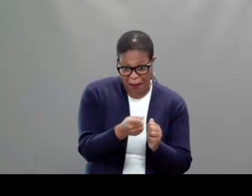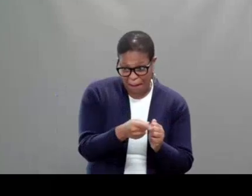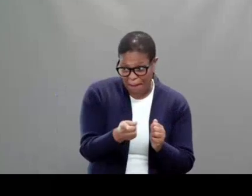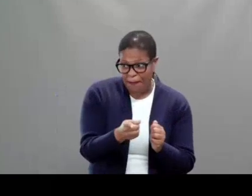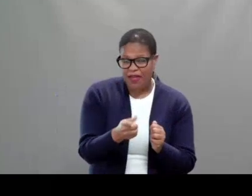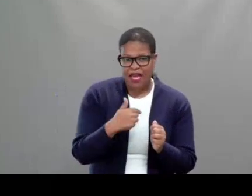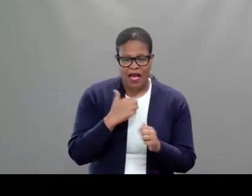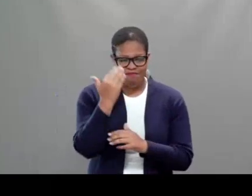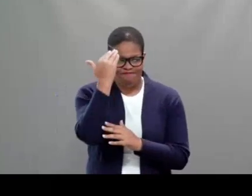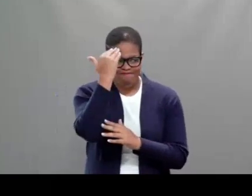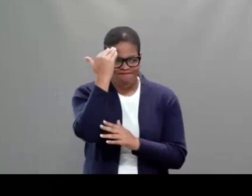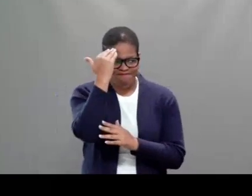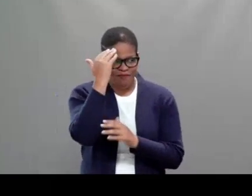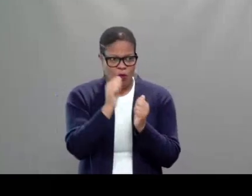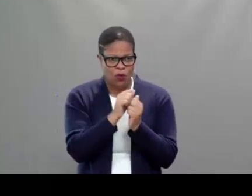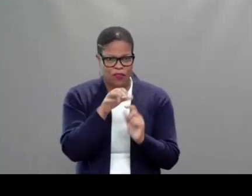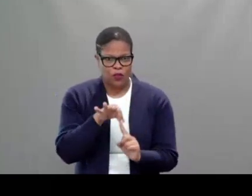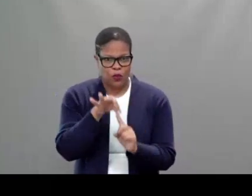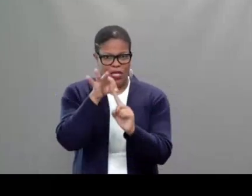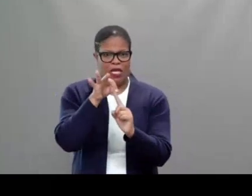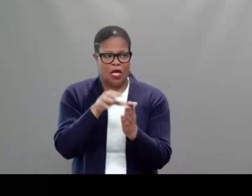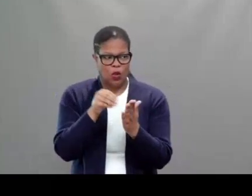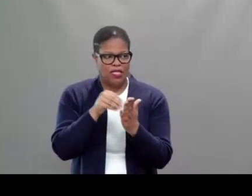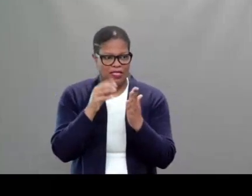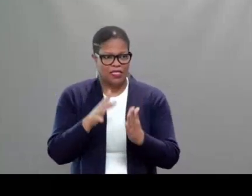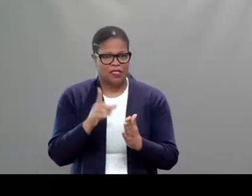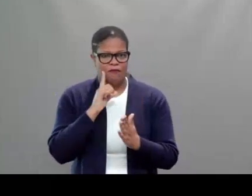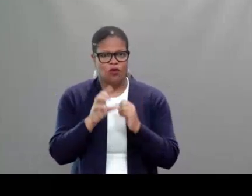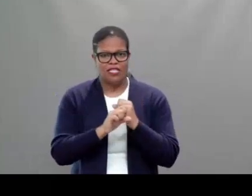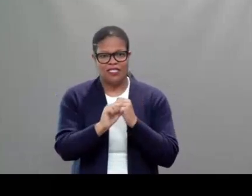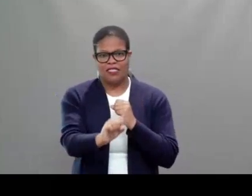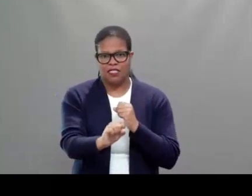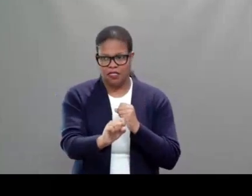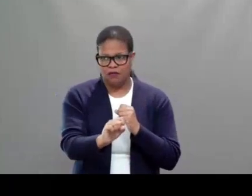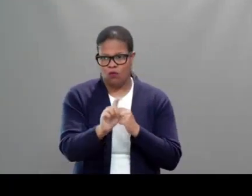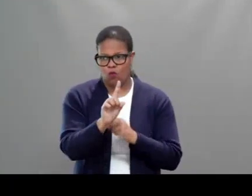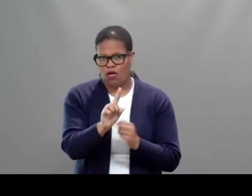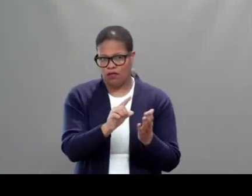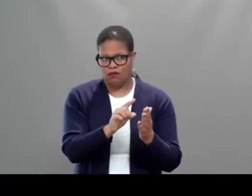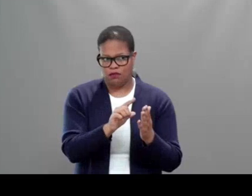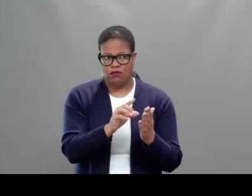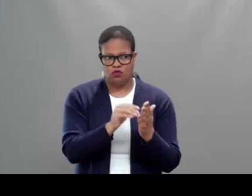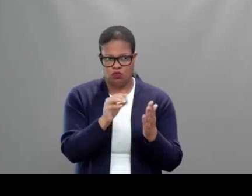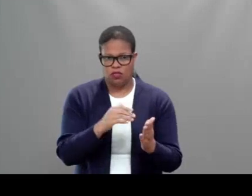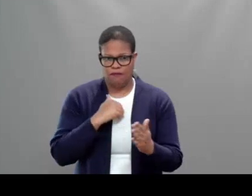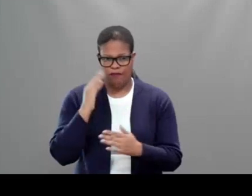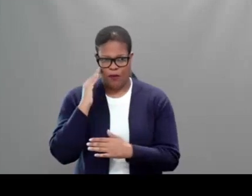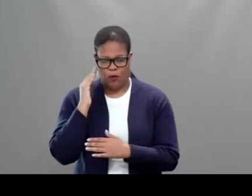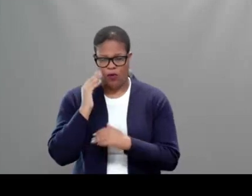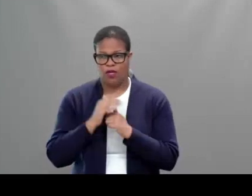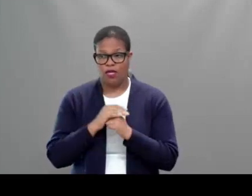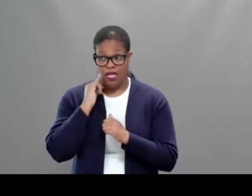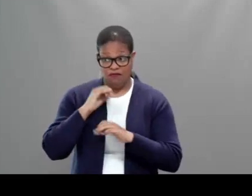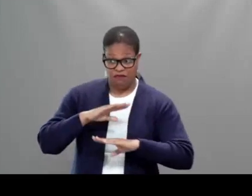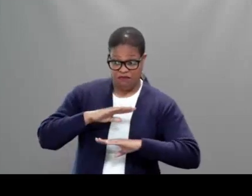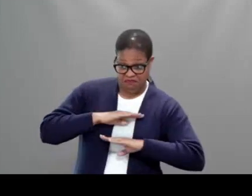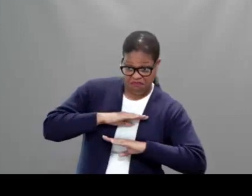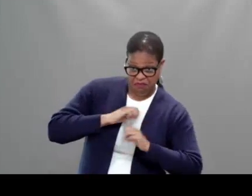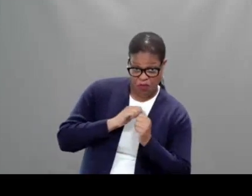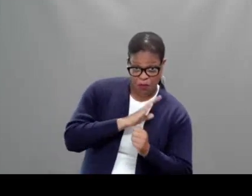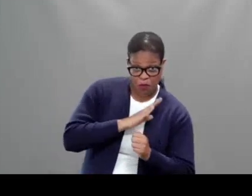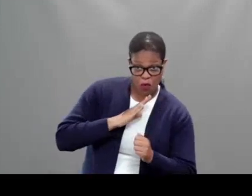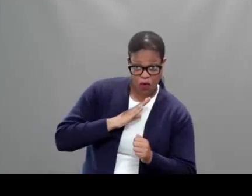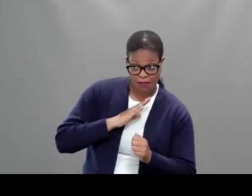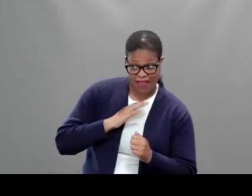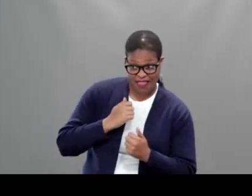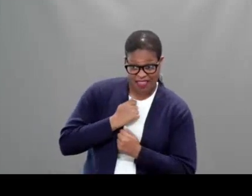because I'm familiar with the unique learning system for the extended content standards children. And if it pleases the board, I'd love an